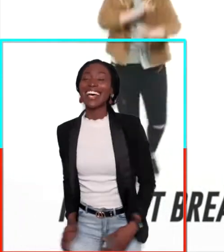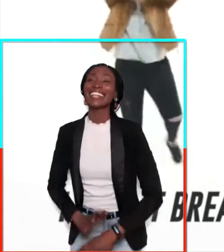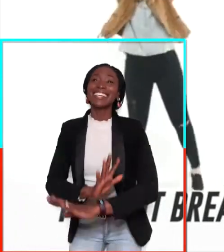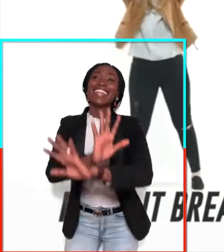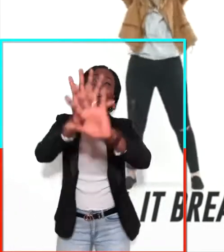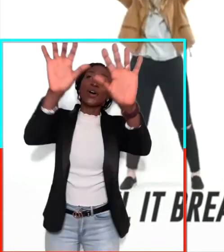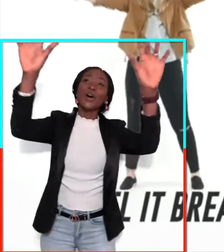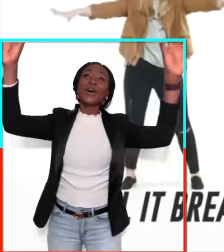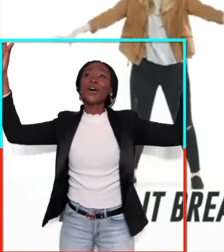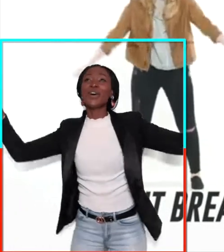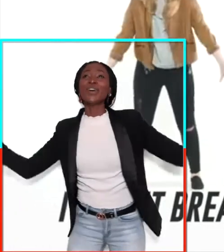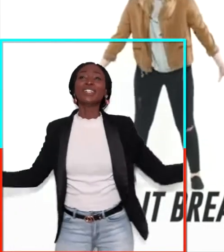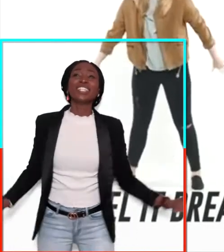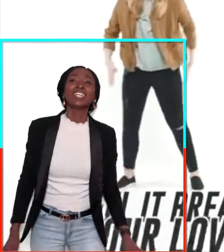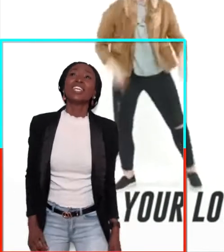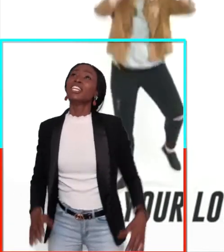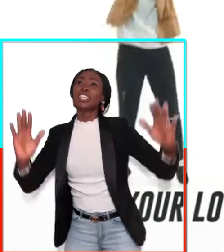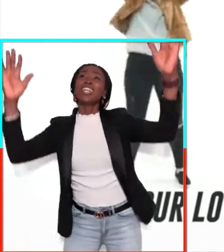out like an echo.